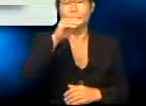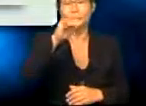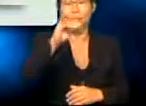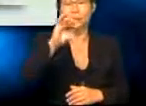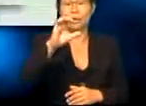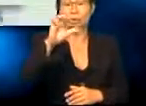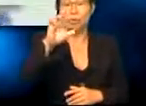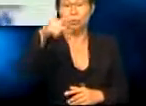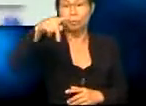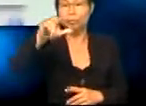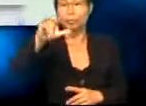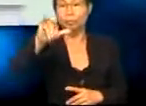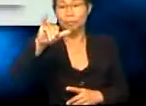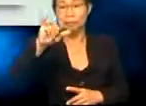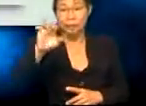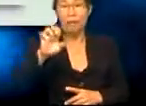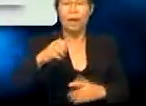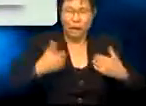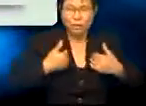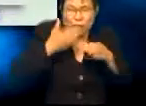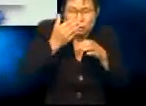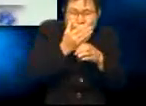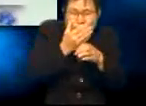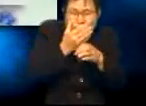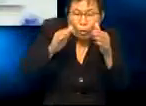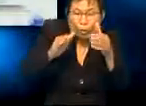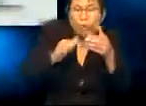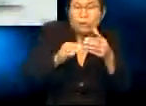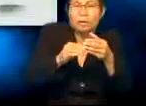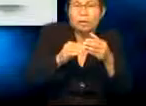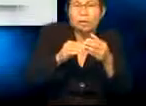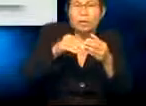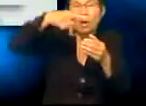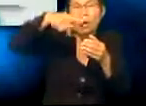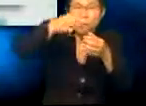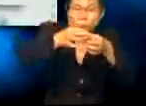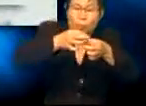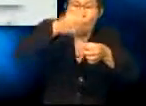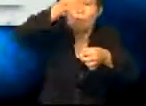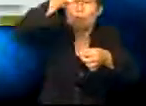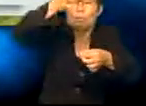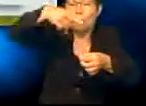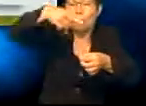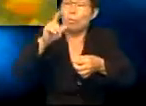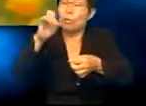The micropyle is a small opening through which the pollen tube enters.